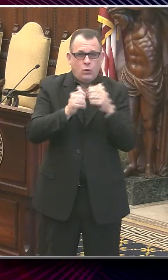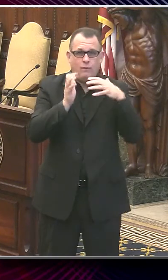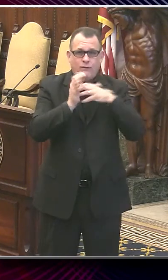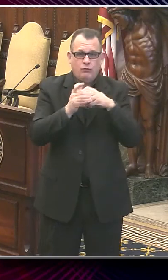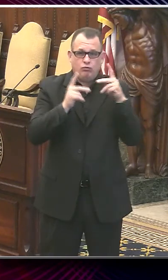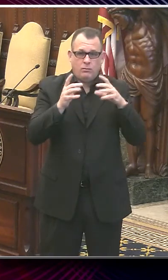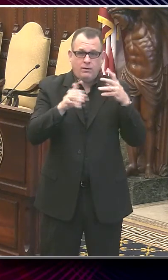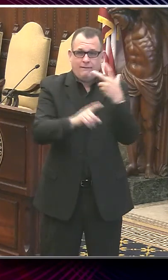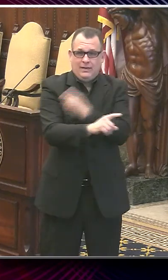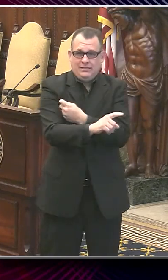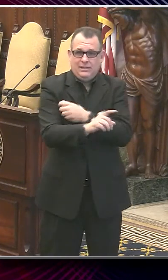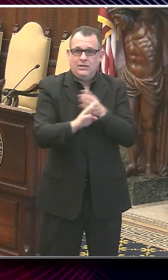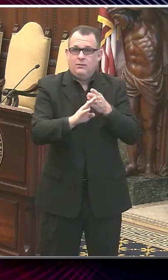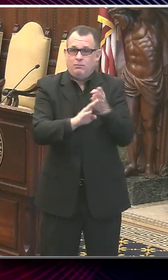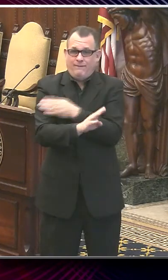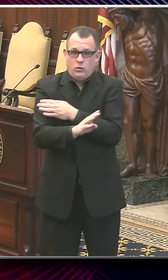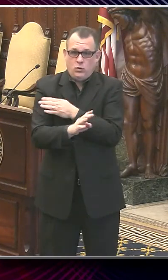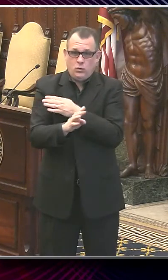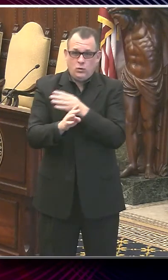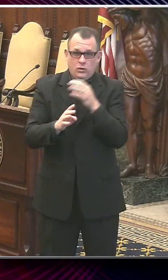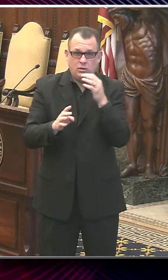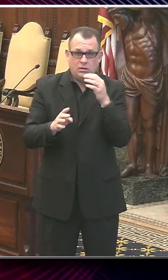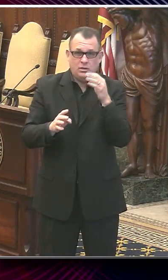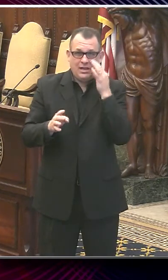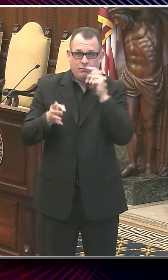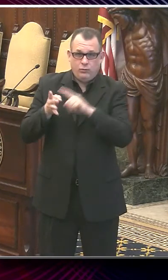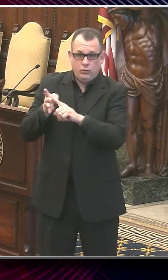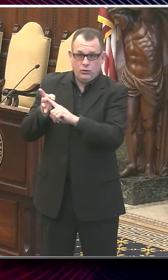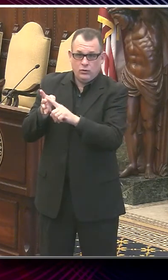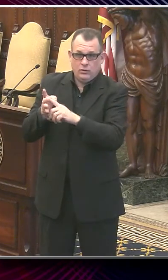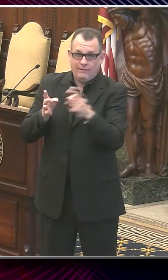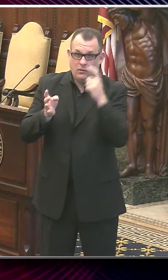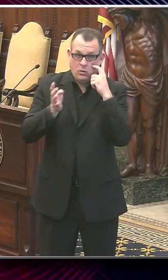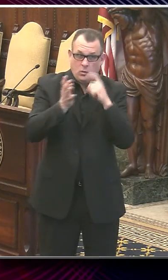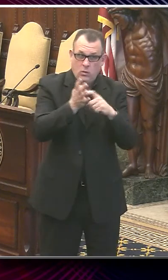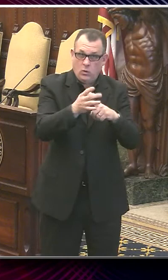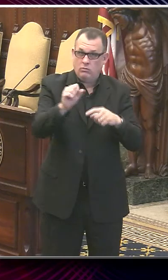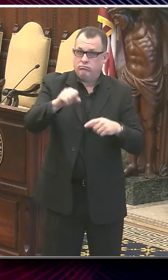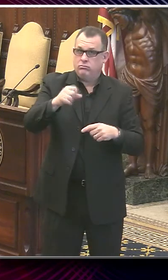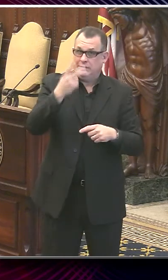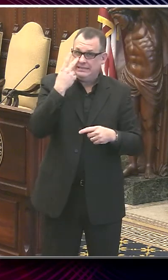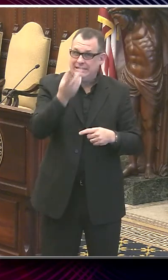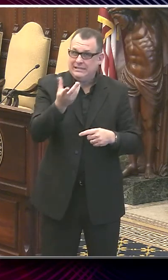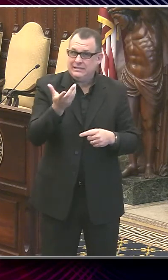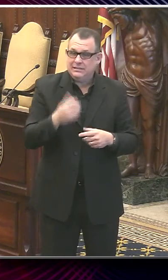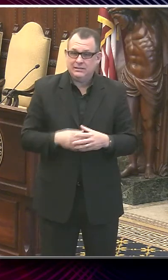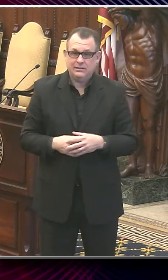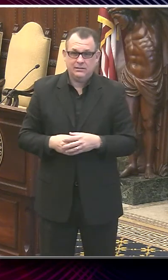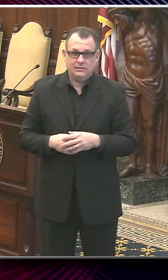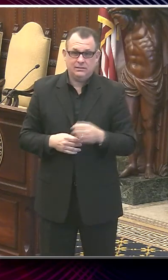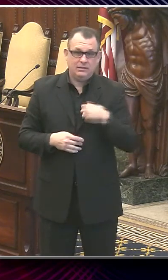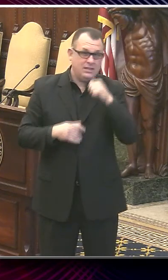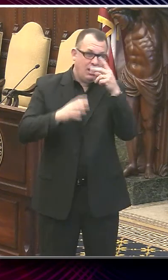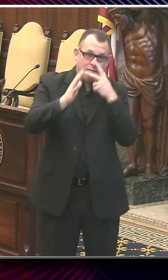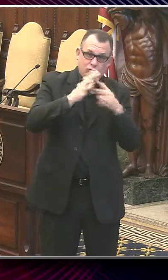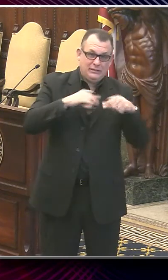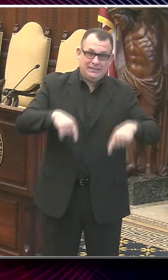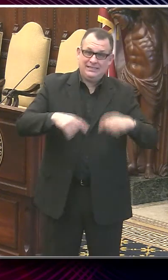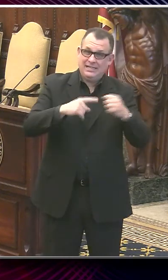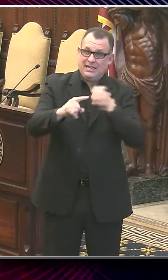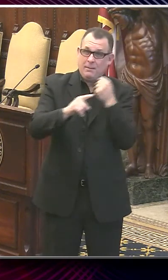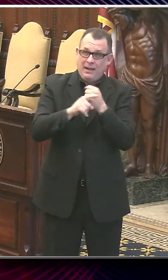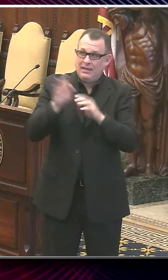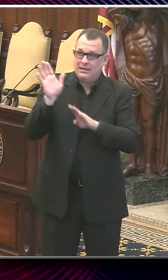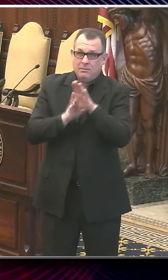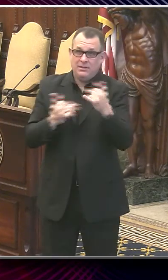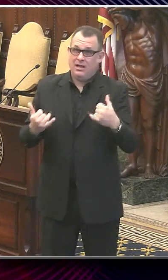vaccinated. Because of what you're seeing? Yes, because I did not predict this particular epidemic wave. And